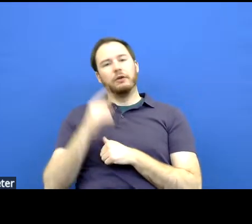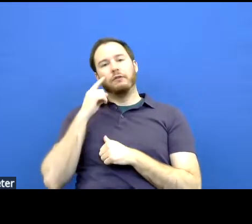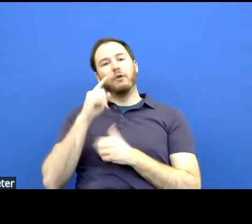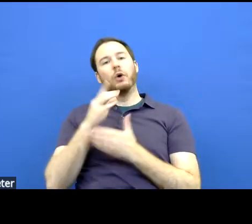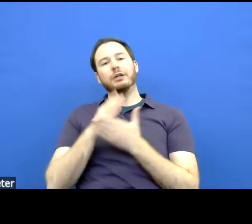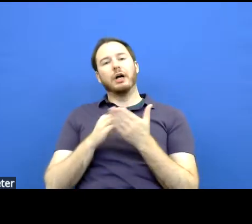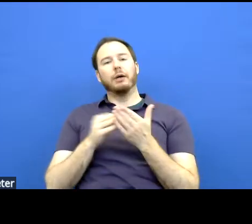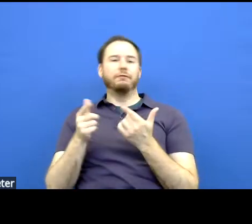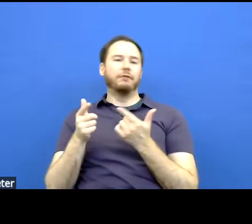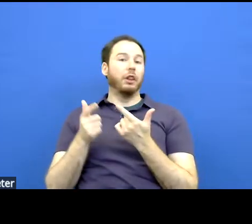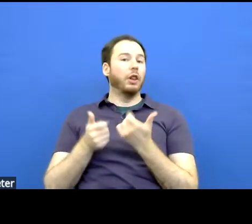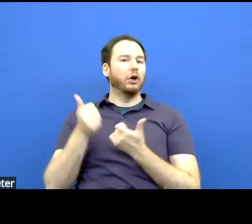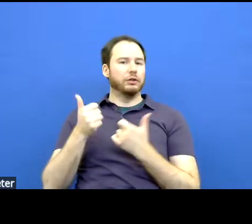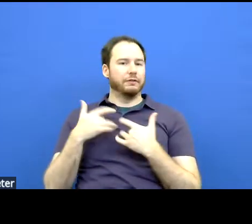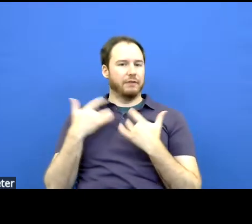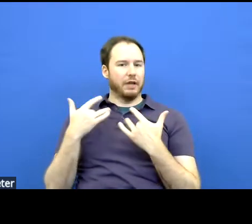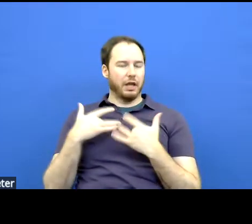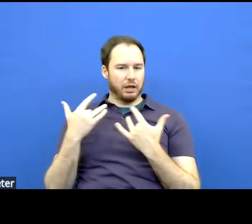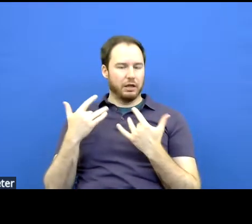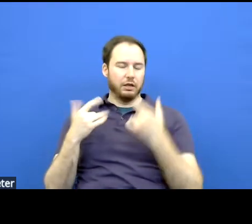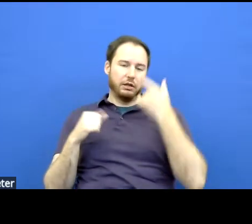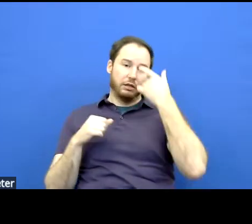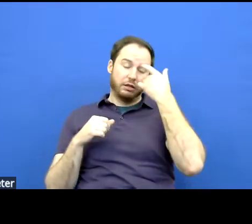of the larger events,